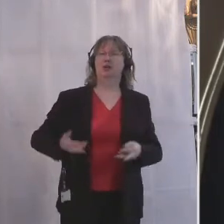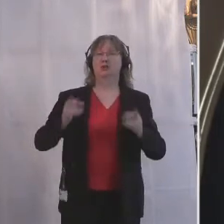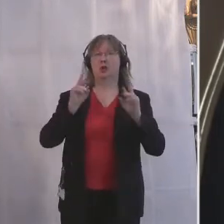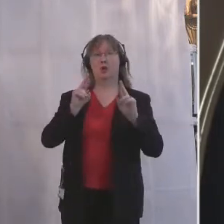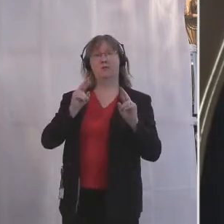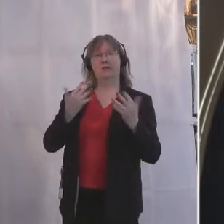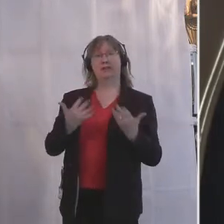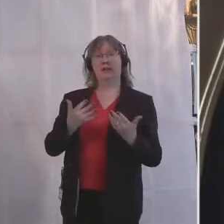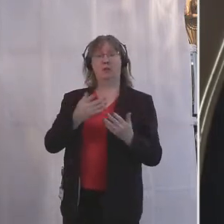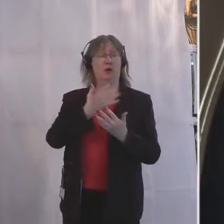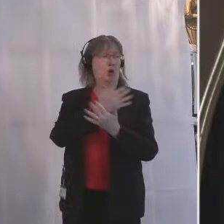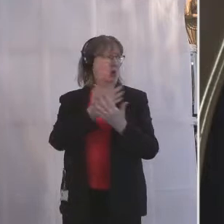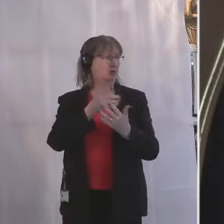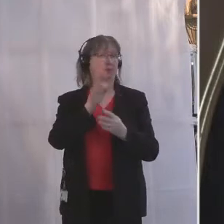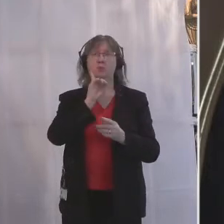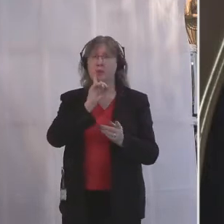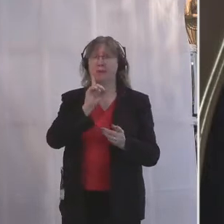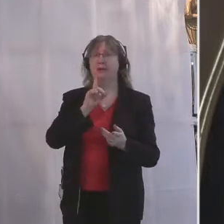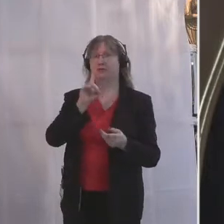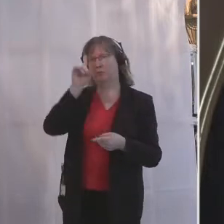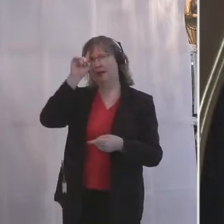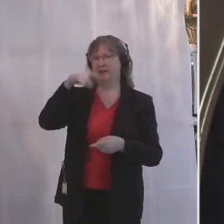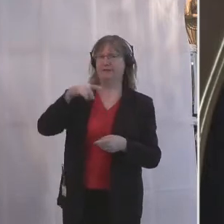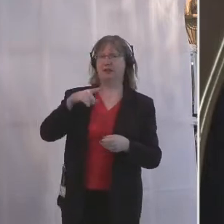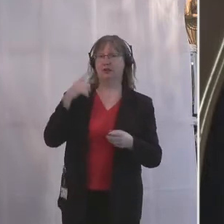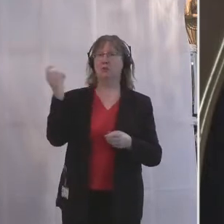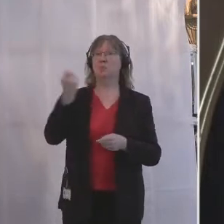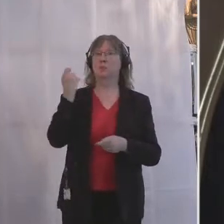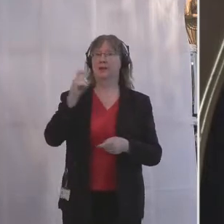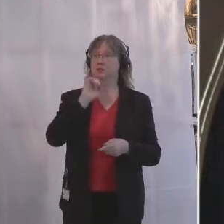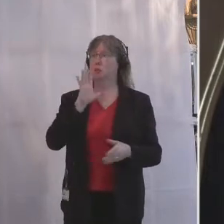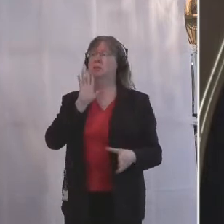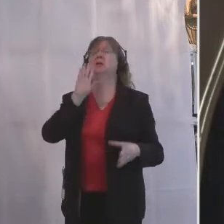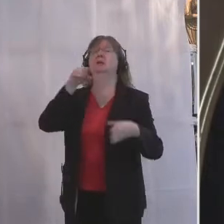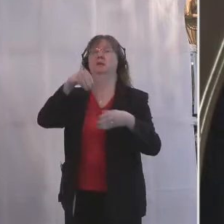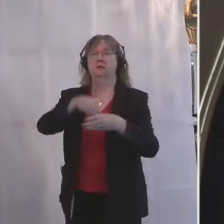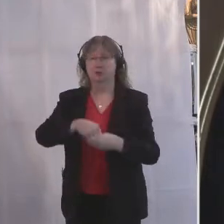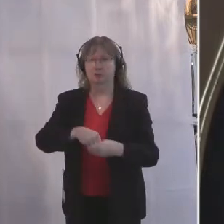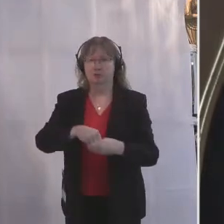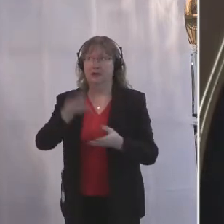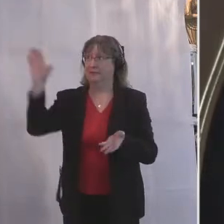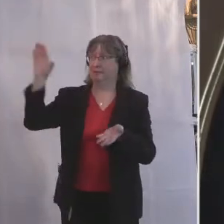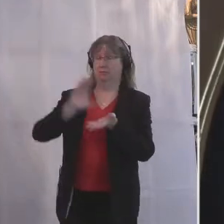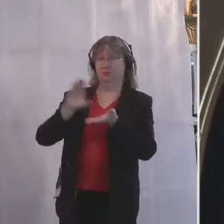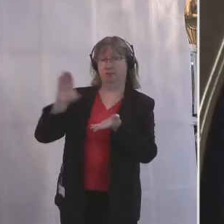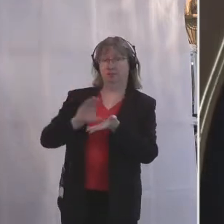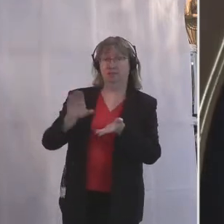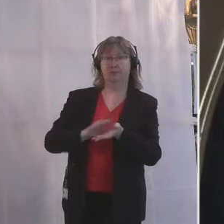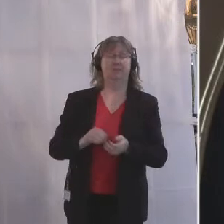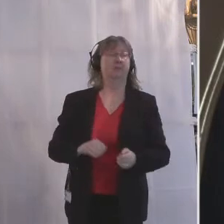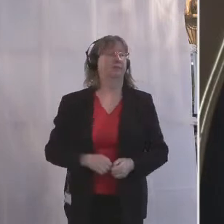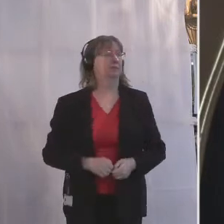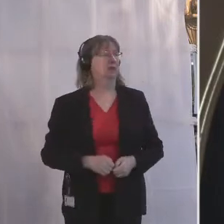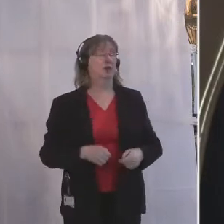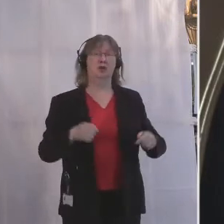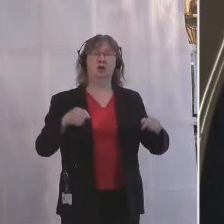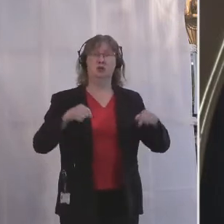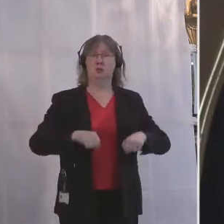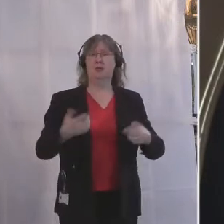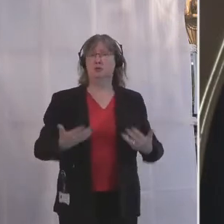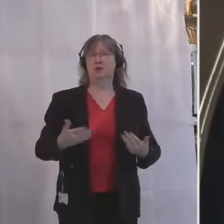in Innovation Award winners will be part of that next wave. So we are here with the Women in Innovation Award,